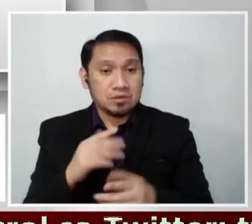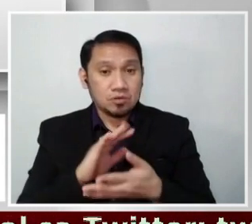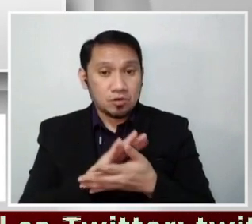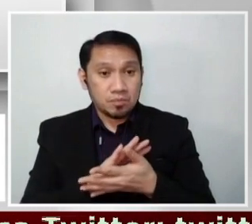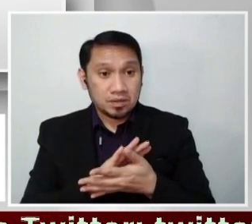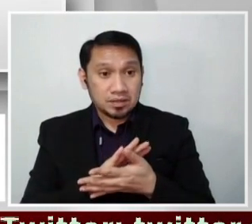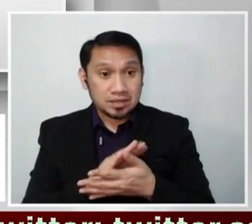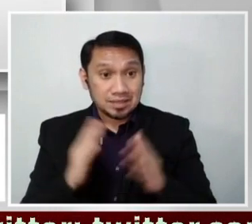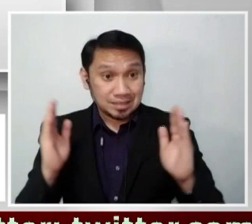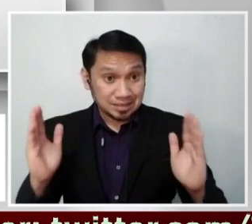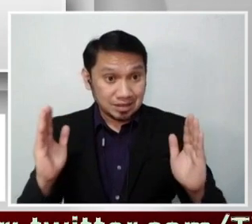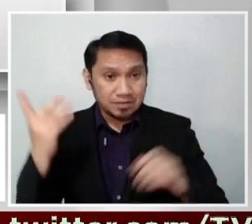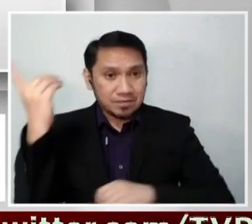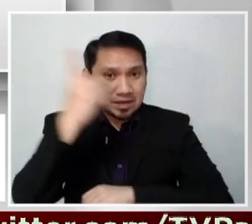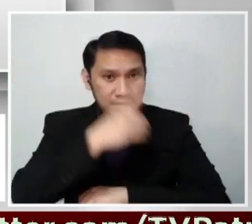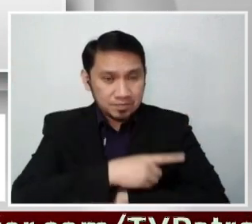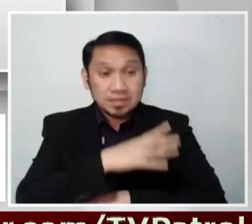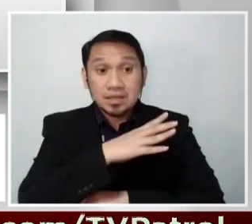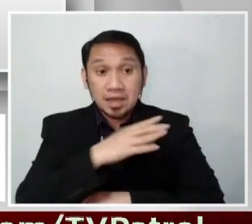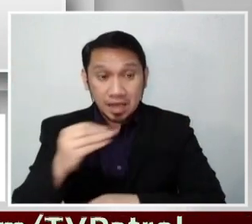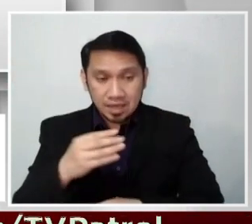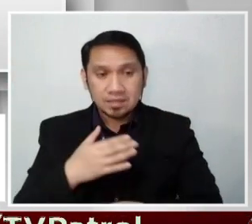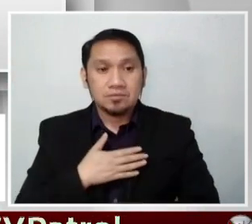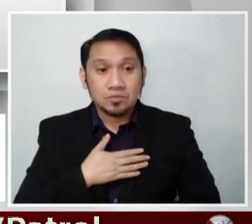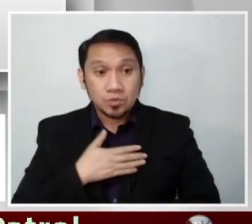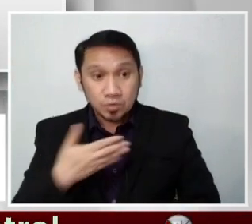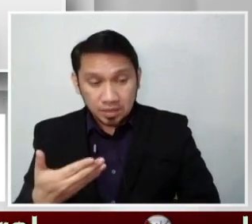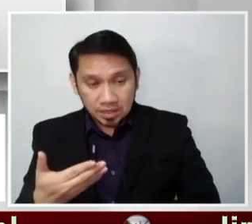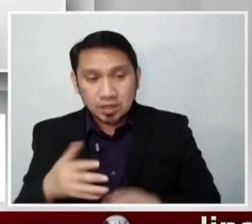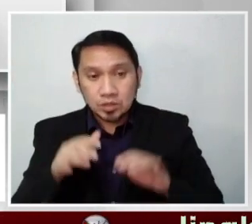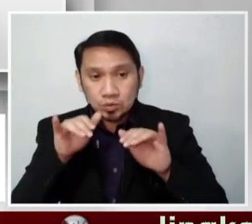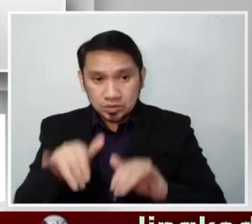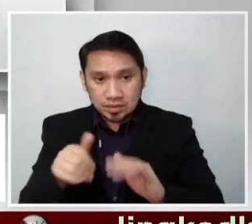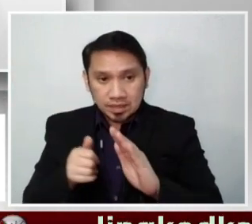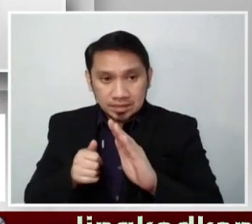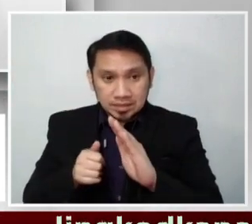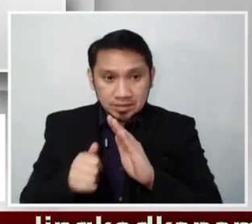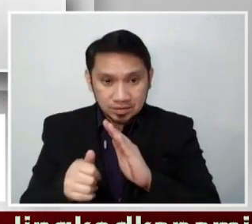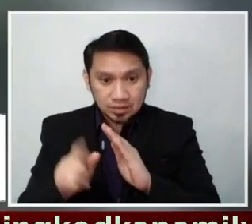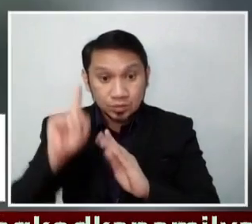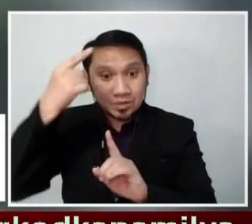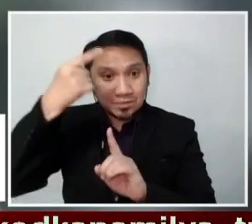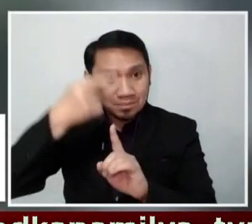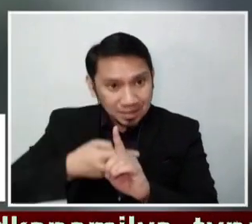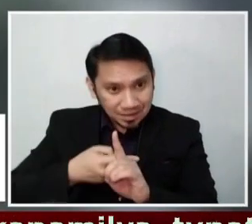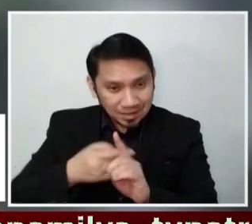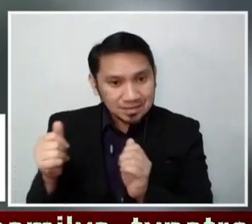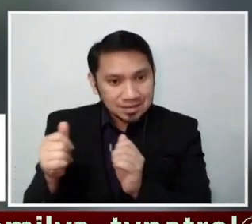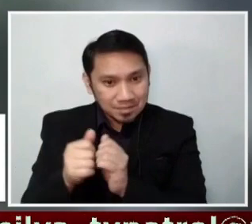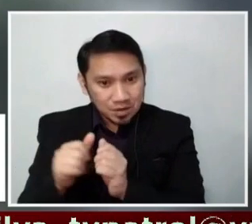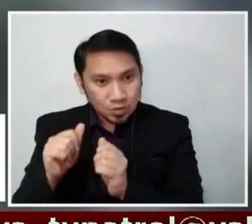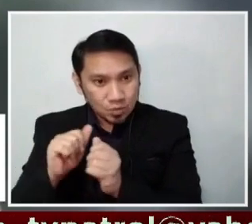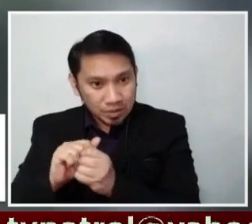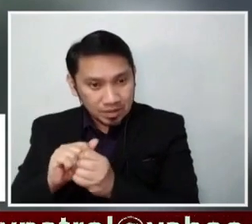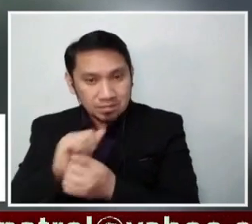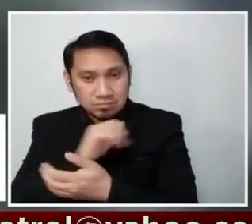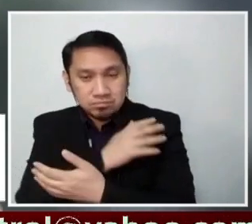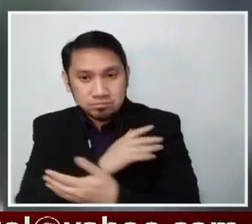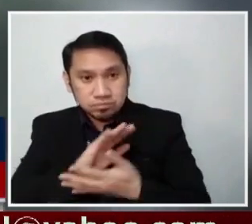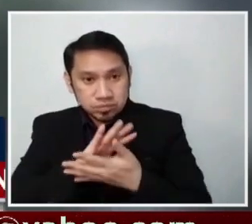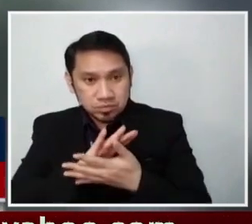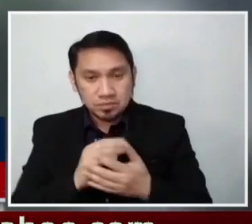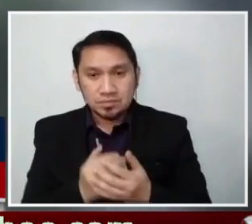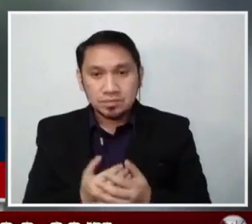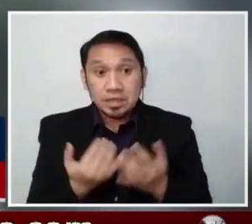at willing tumira kasama ang COVID positive sa loob ng 1 buwan. It's a little bit strict in the sense that we want to